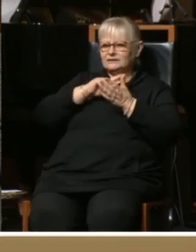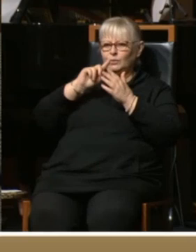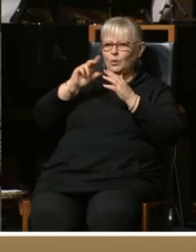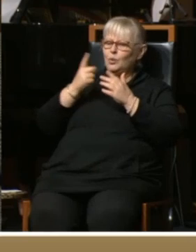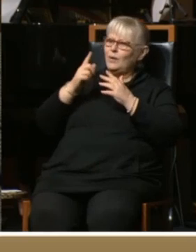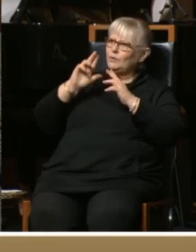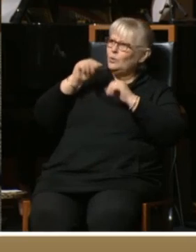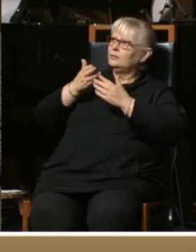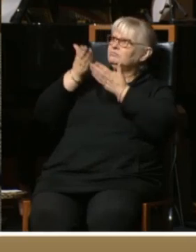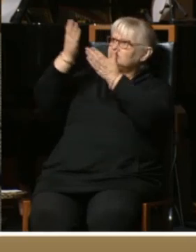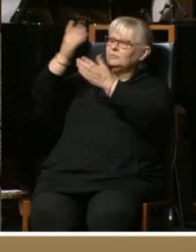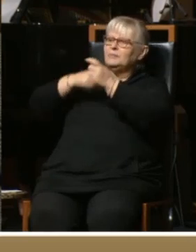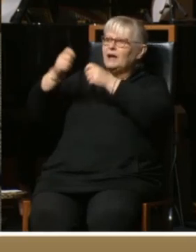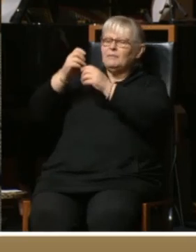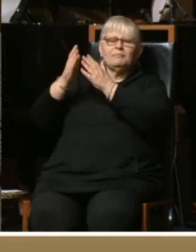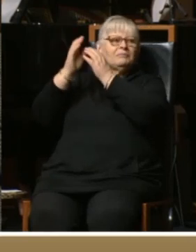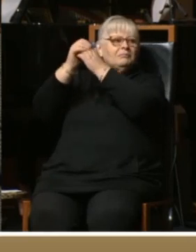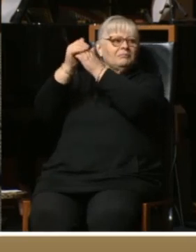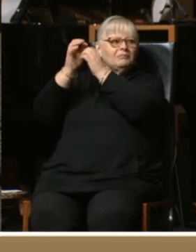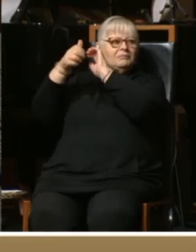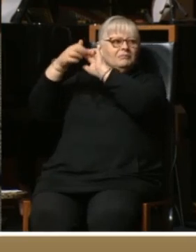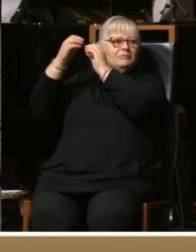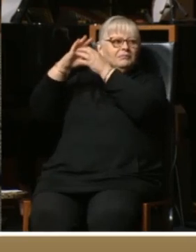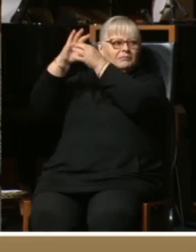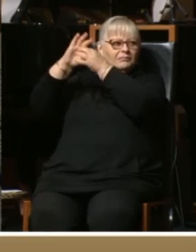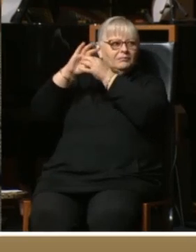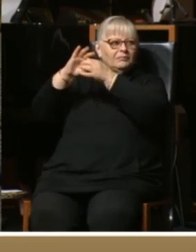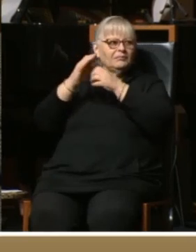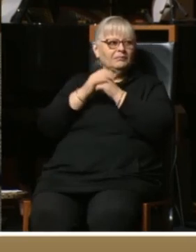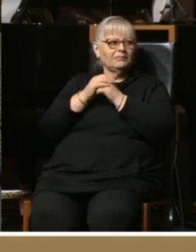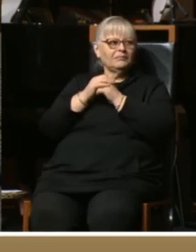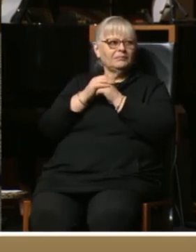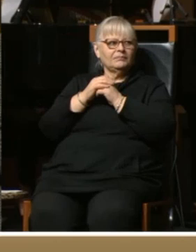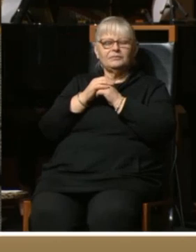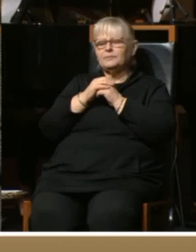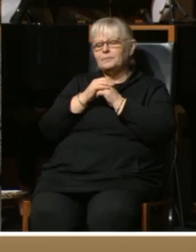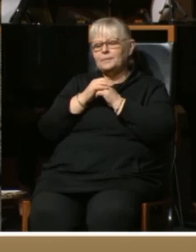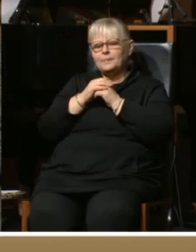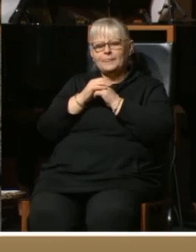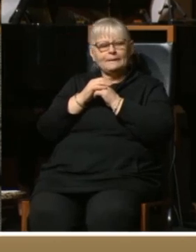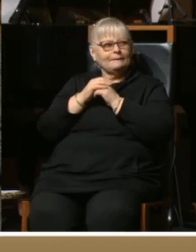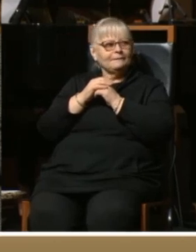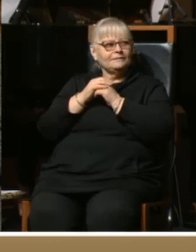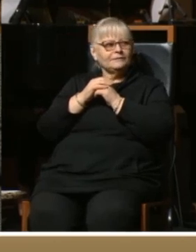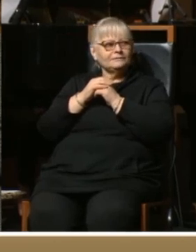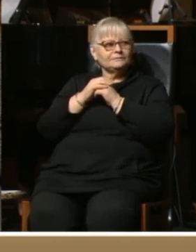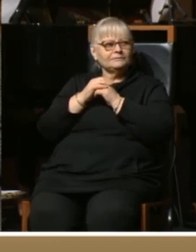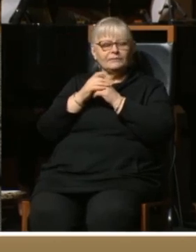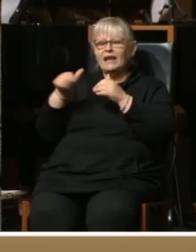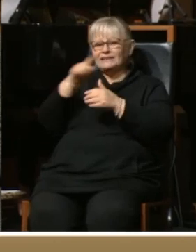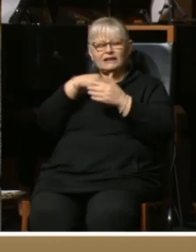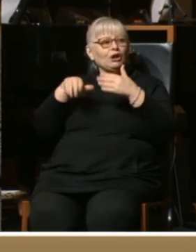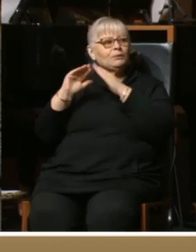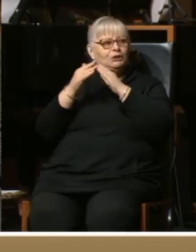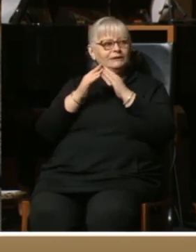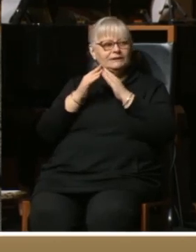is called a Muslim, who can be from any racial and ethnic background. As a community, we,